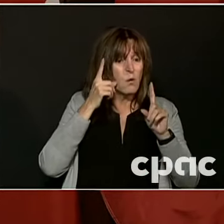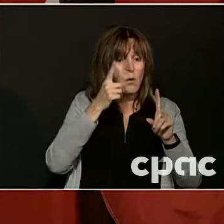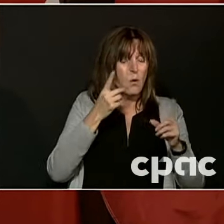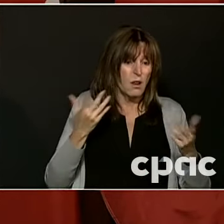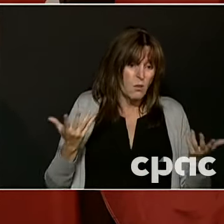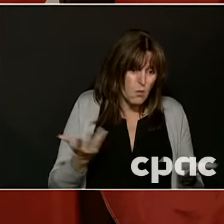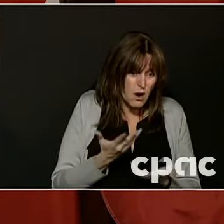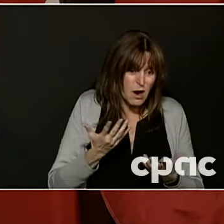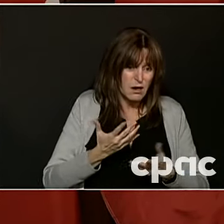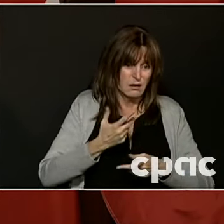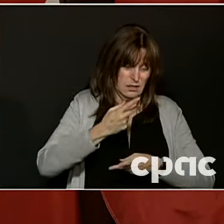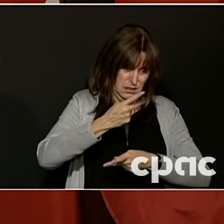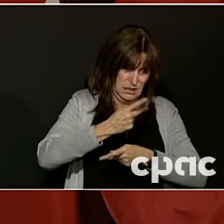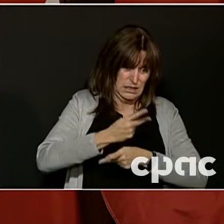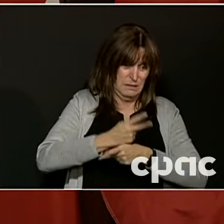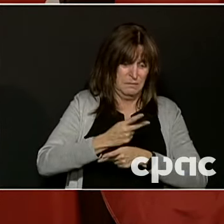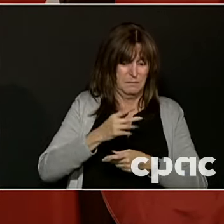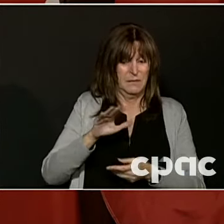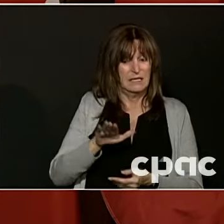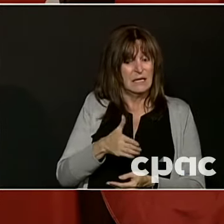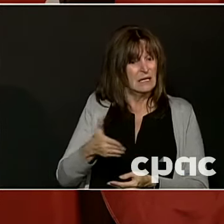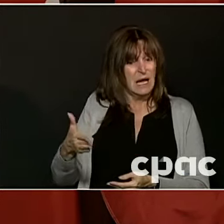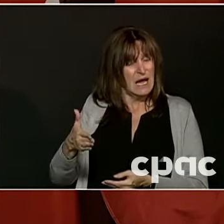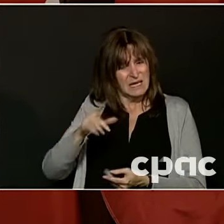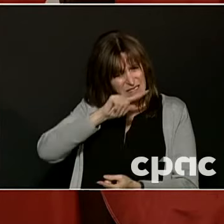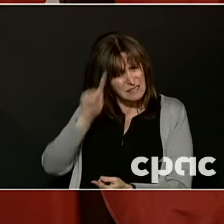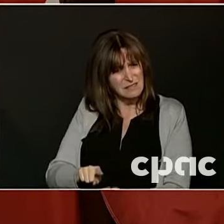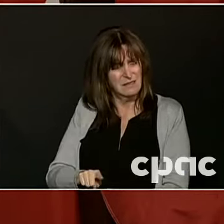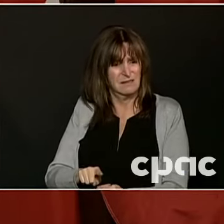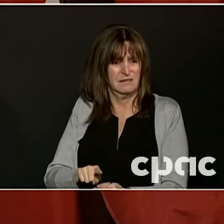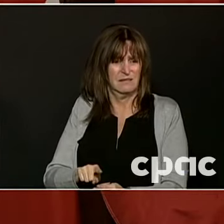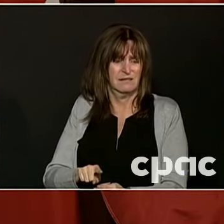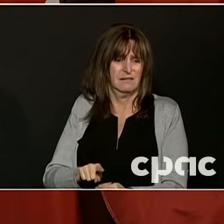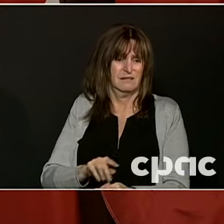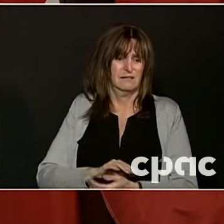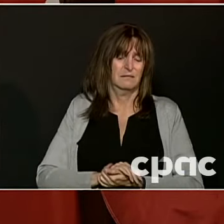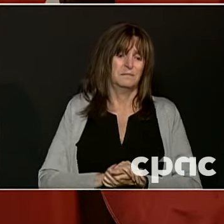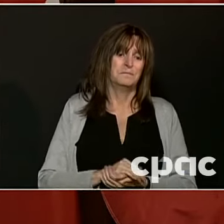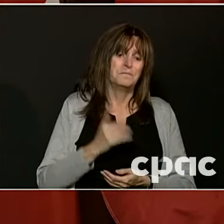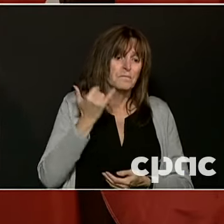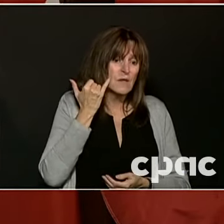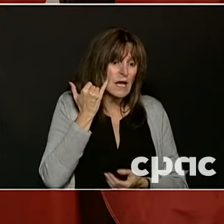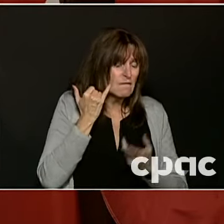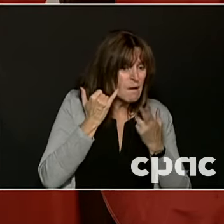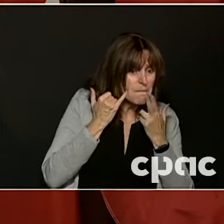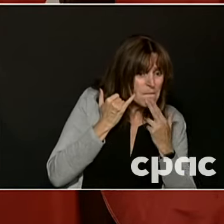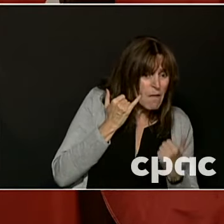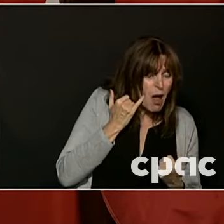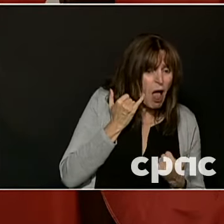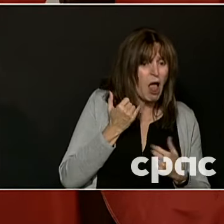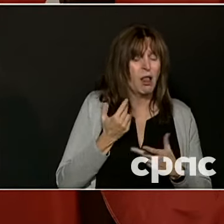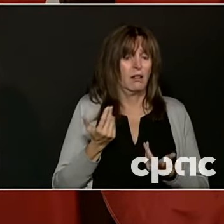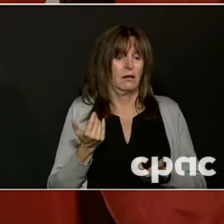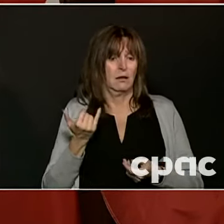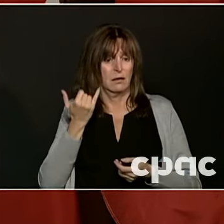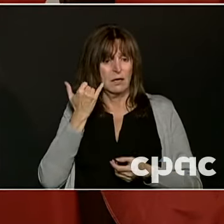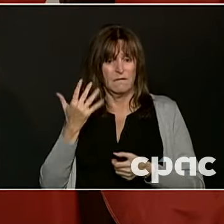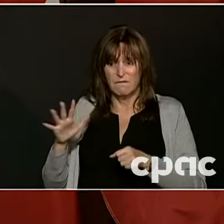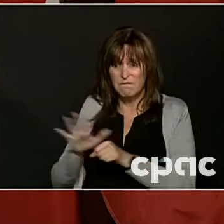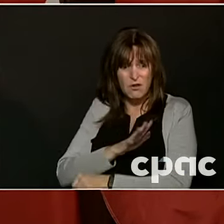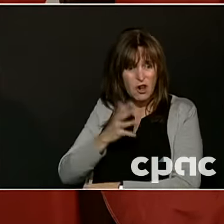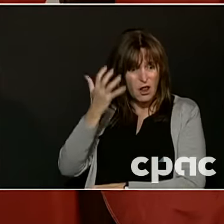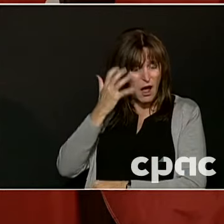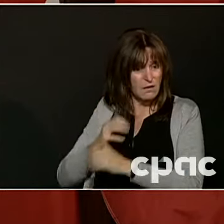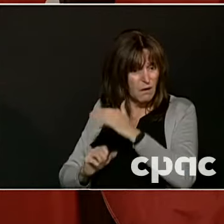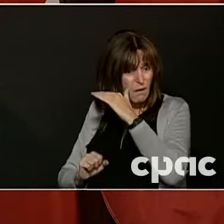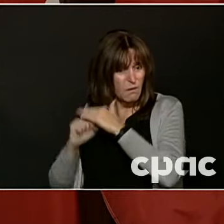that was 0 or limited, very small, I think that would be good. If that was totally eliminated, there's no COVID patients in our hospital or dying in any one of